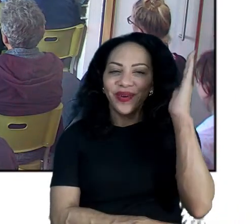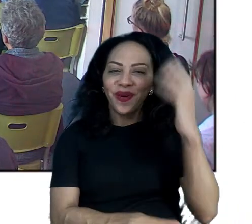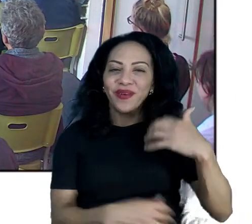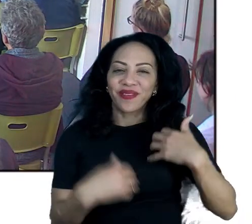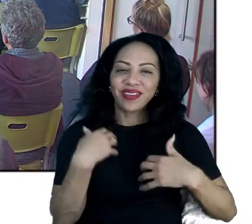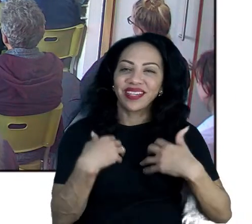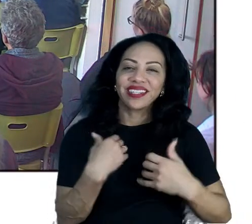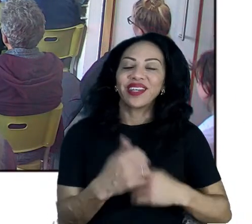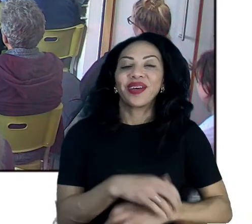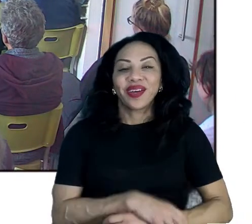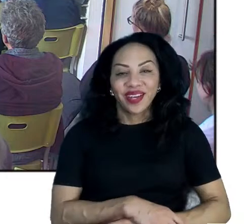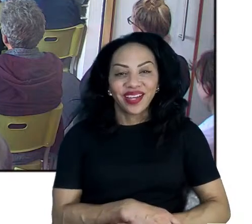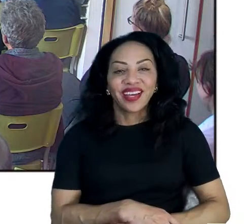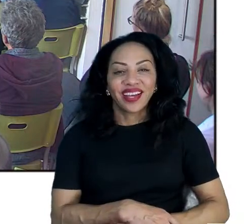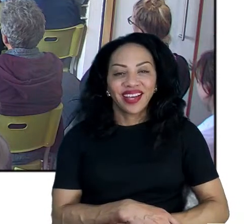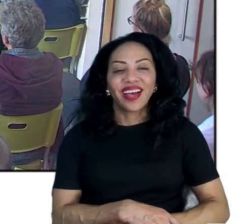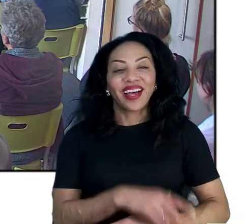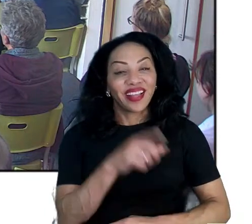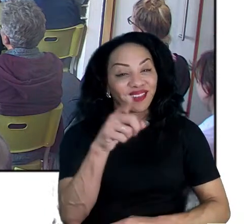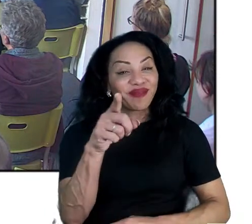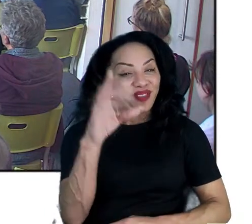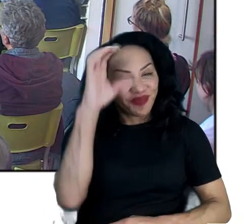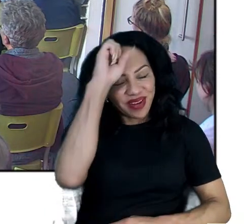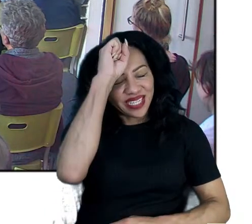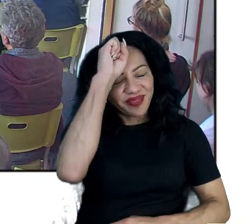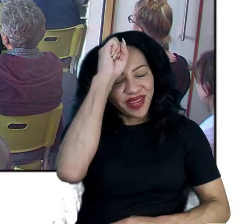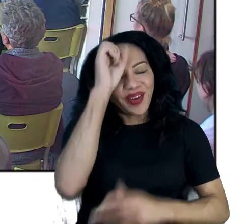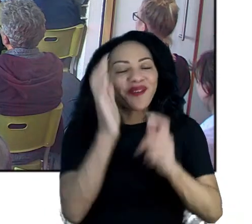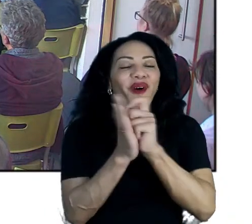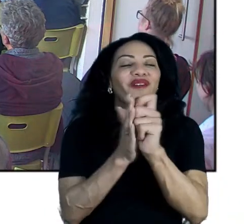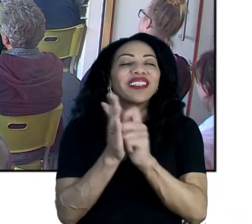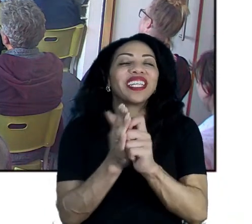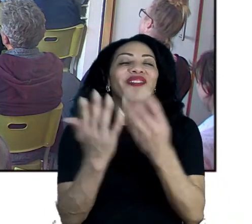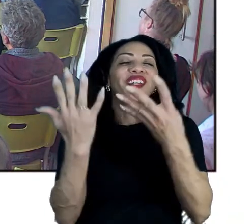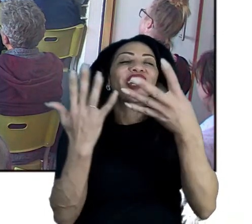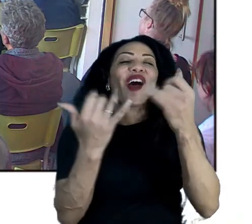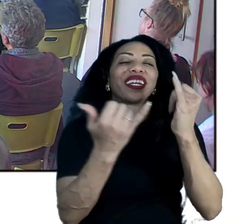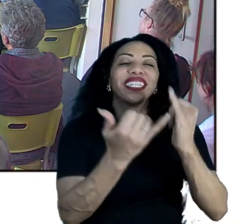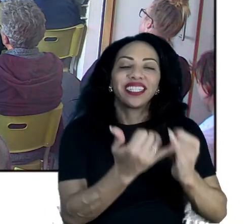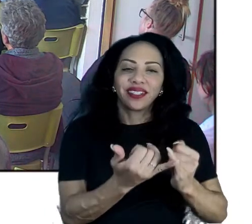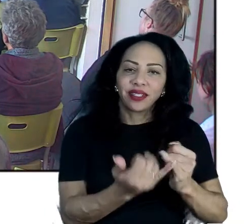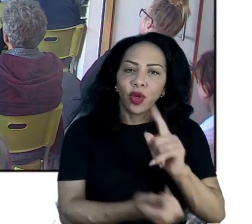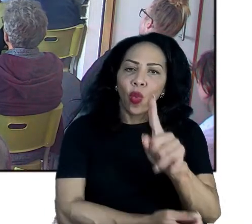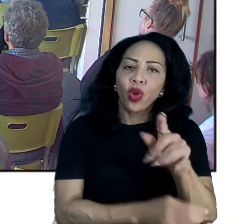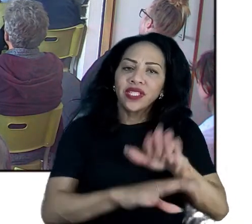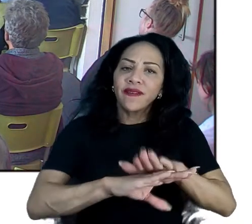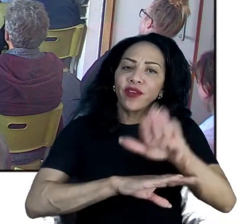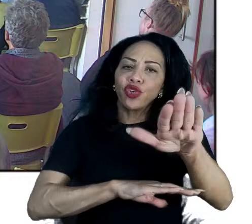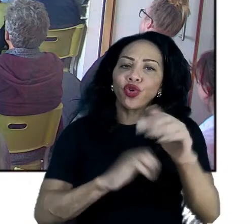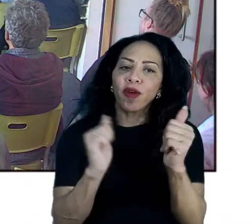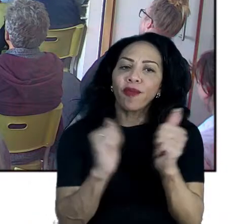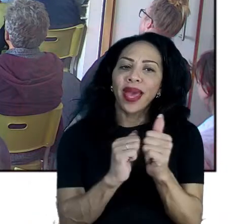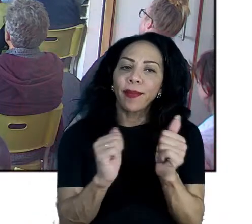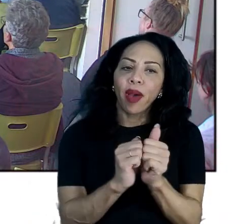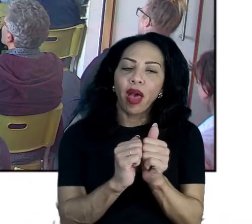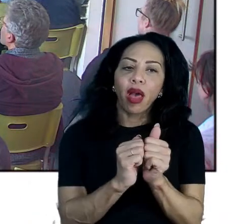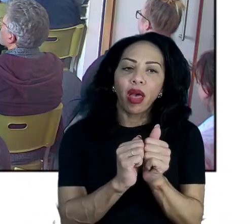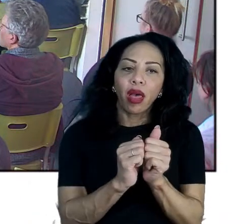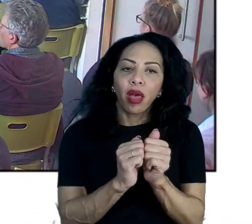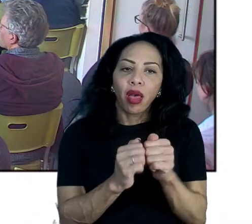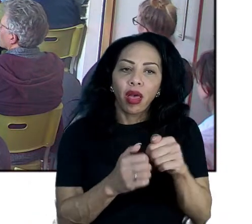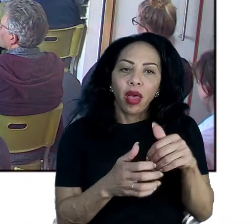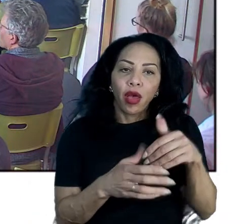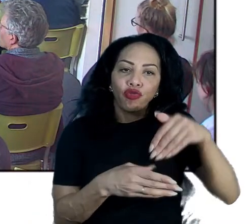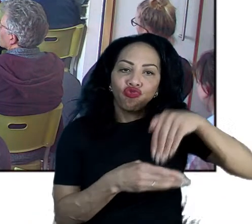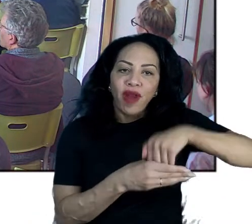reminiscent of offices in the 1990s. What's the future of paper records? Because I've been doing family research and seeing